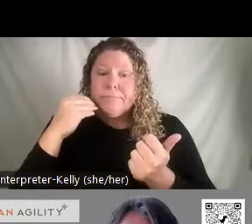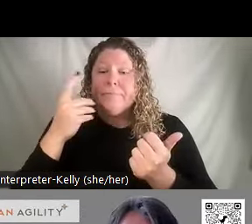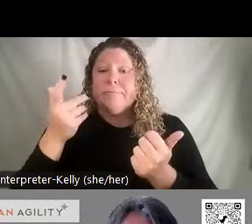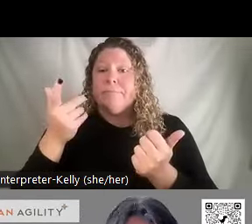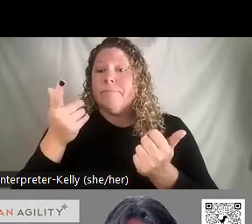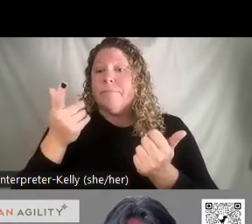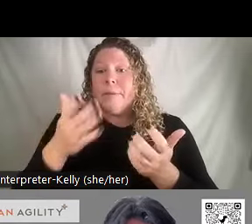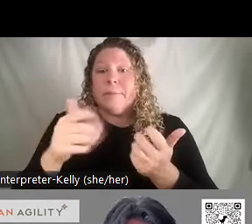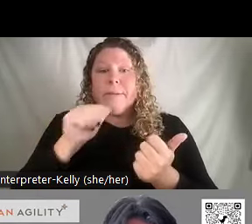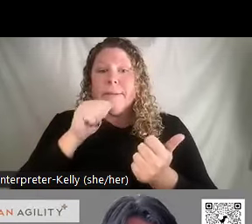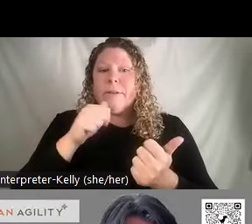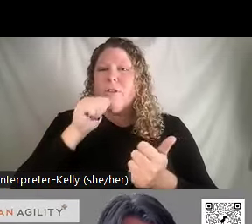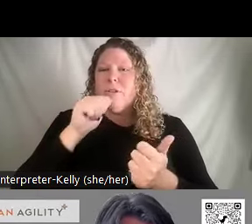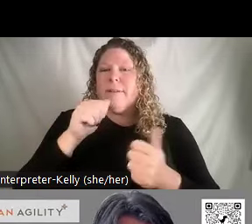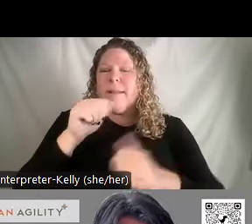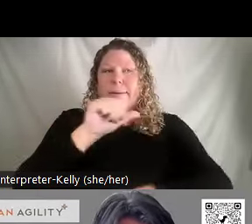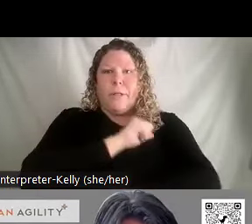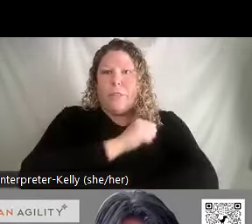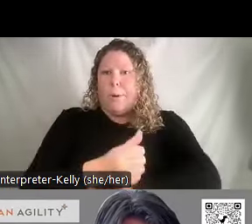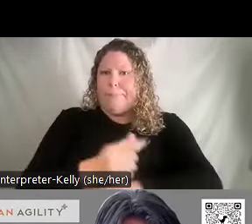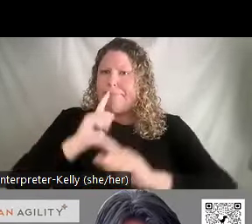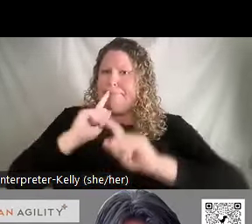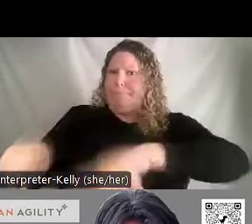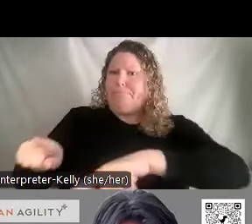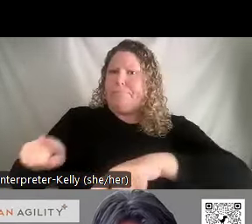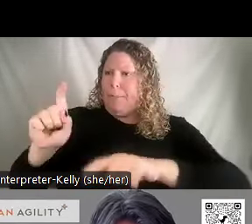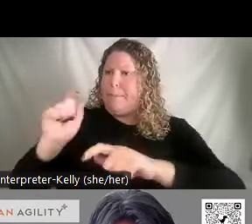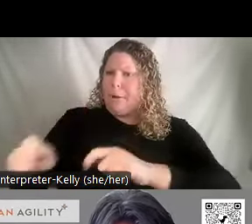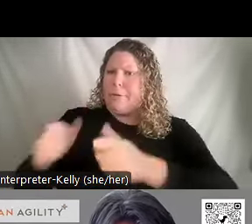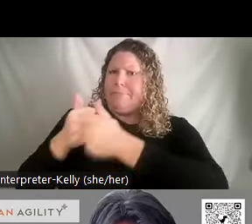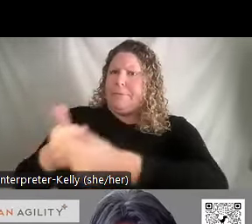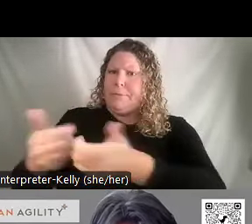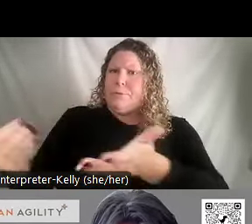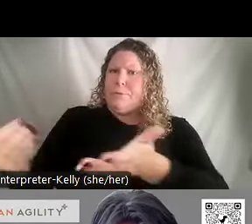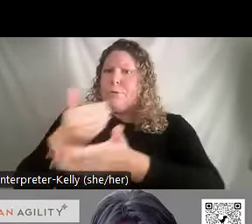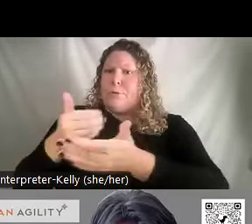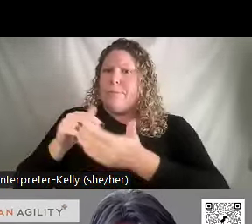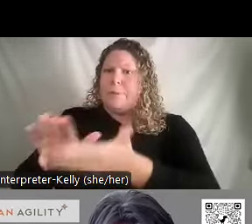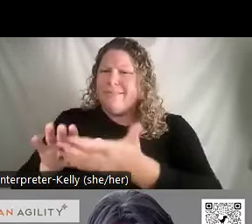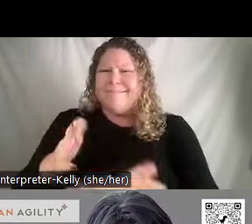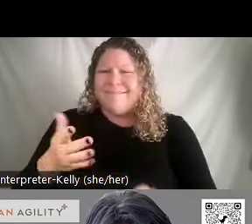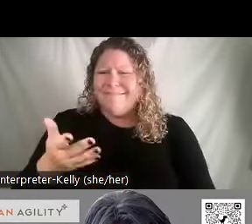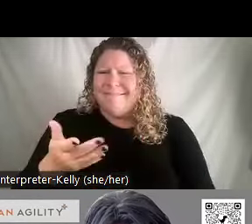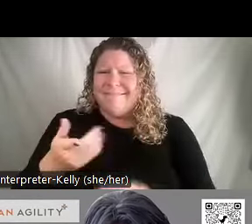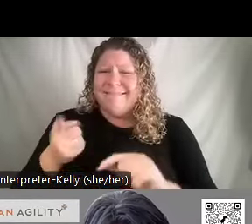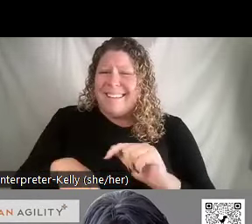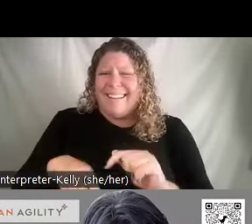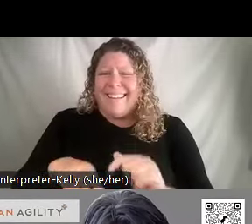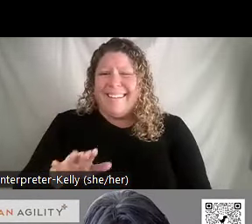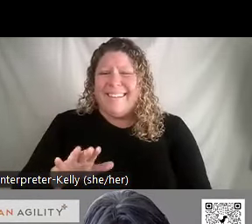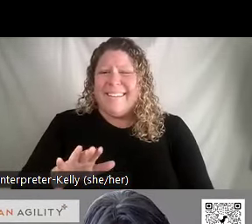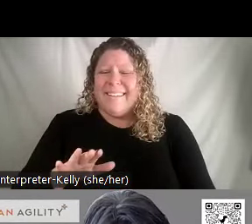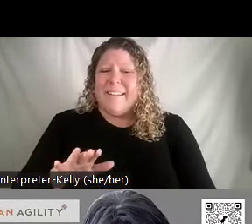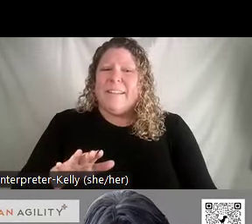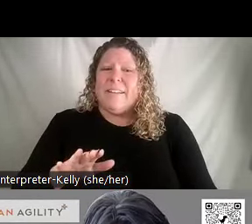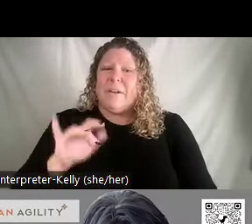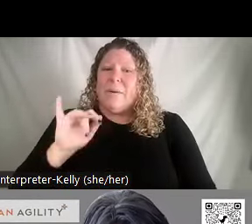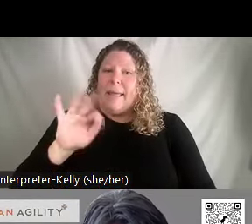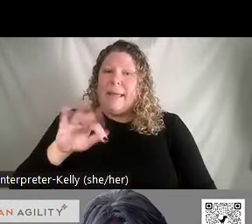is the new way and people are forced to do things the new way. That is not you're not able to do that. So what can we do if we don't